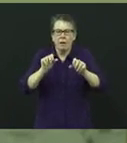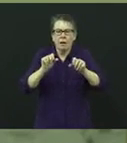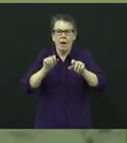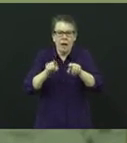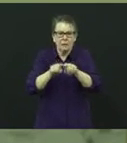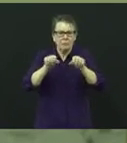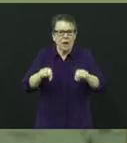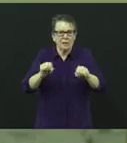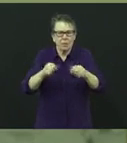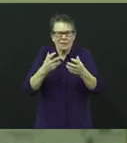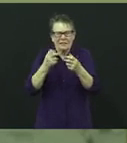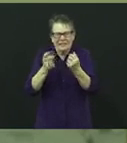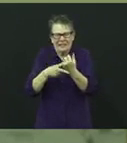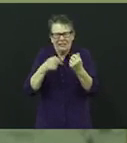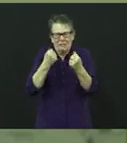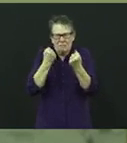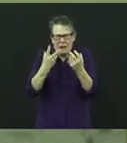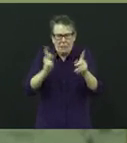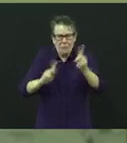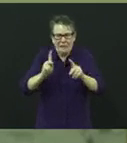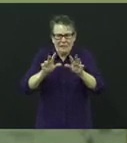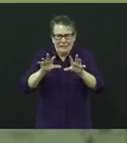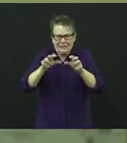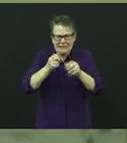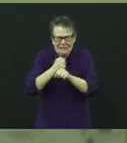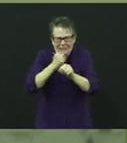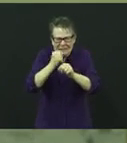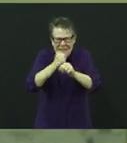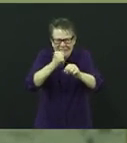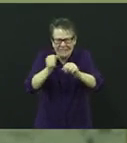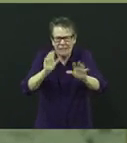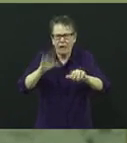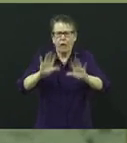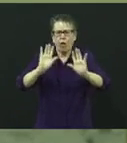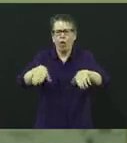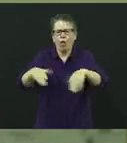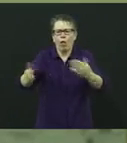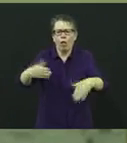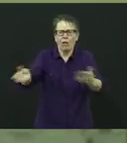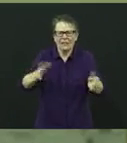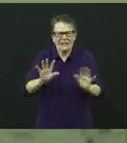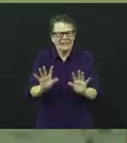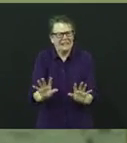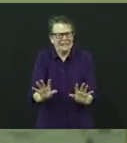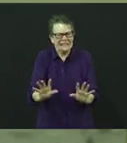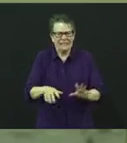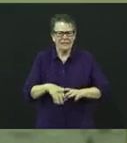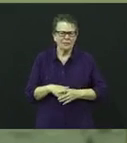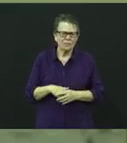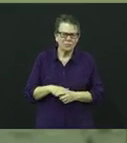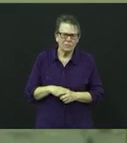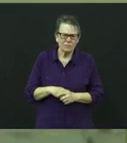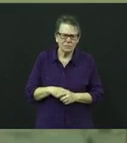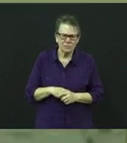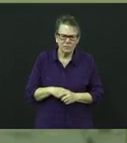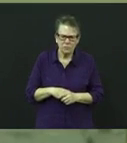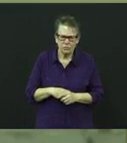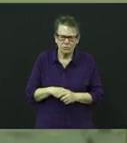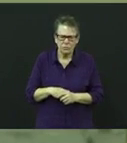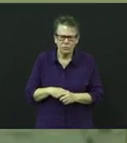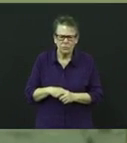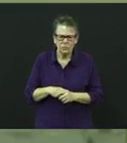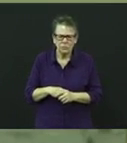my real answer is this. Since we don't know for sure exactly how effective the measures we're taking now are, we really have